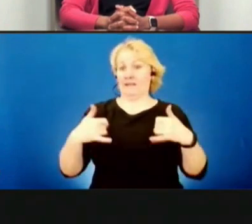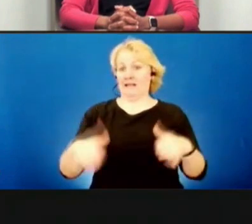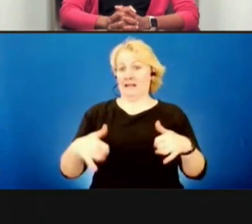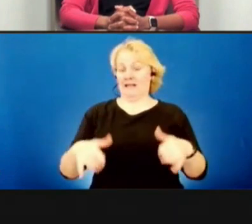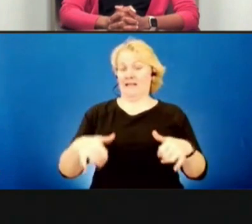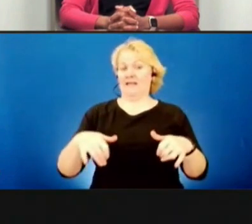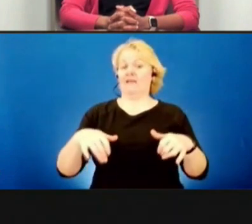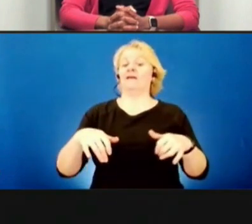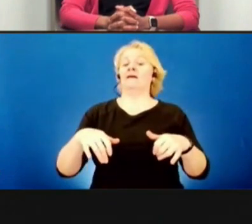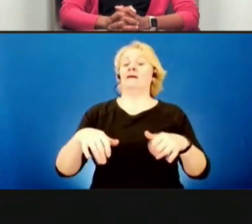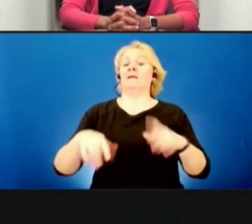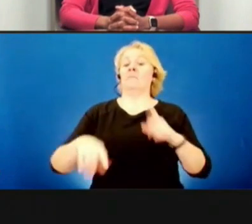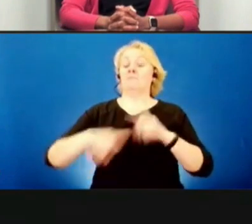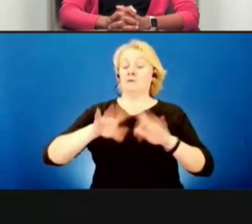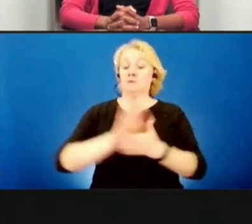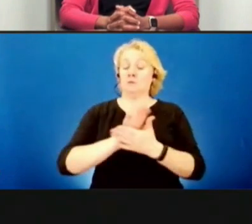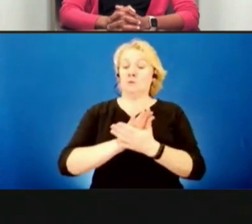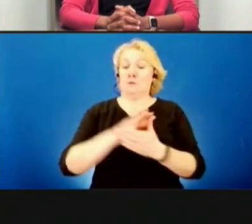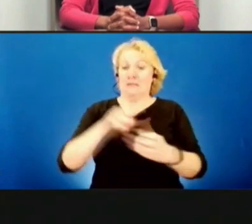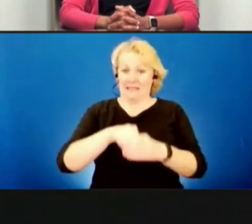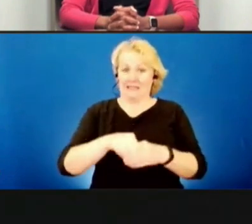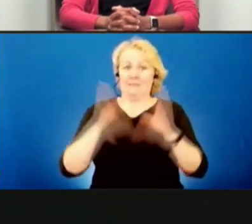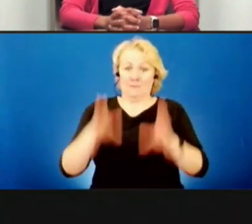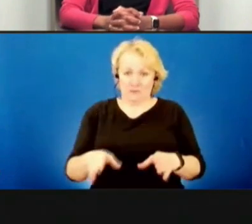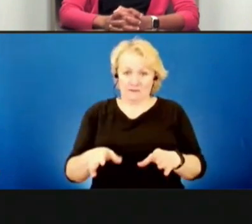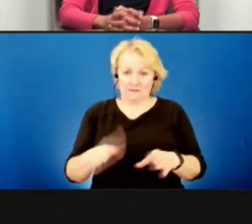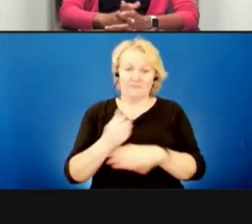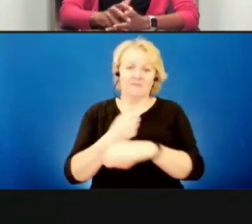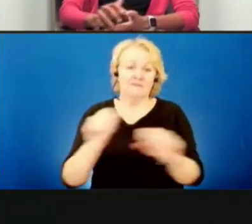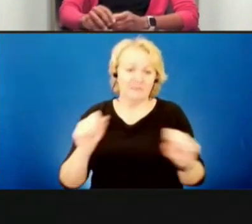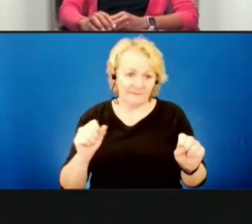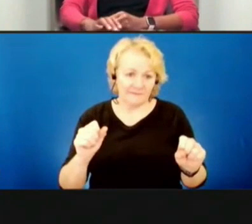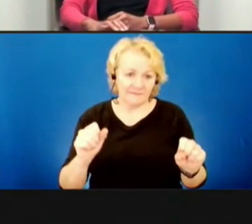person safely. Thank you.